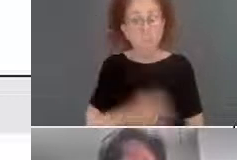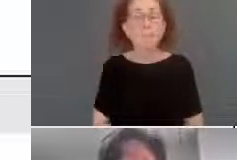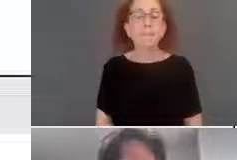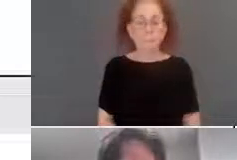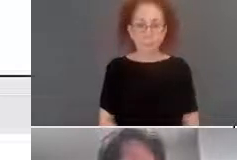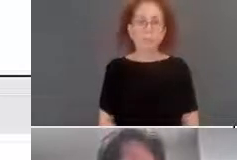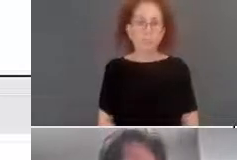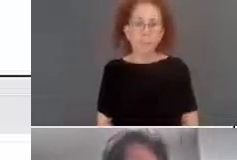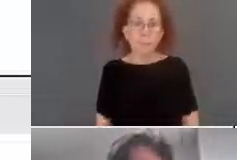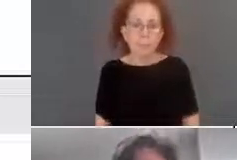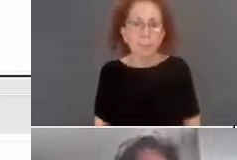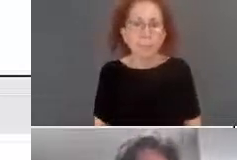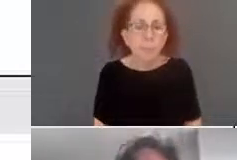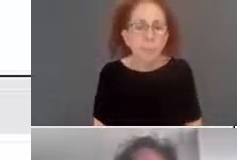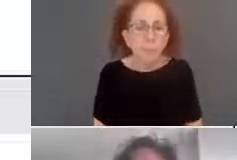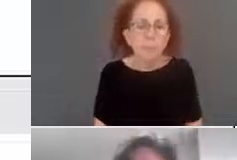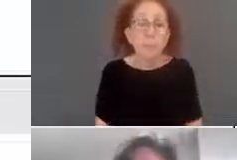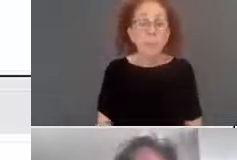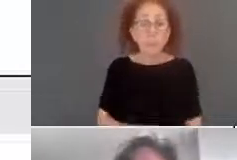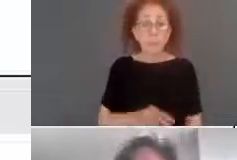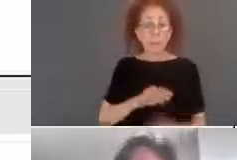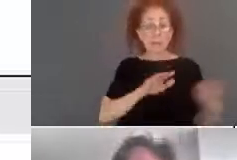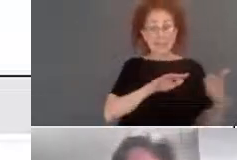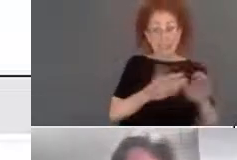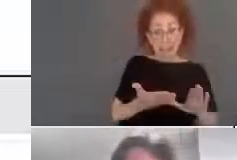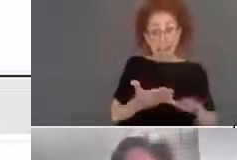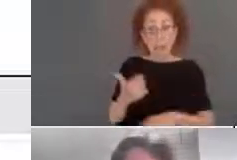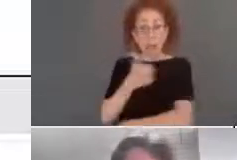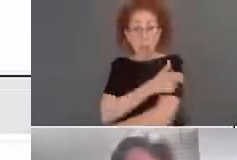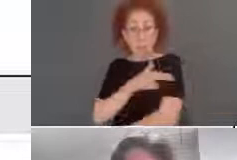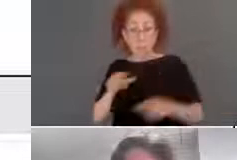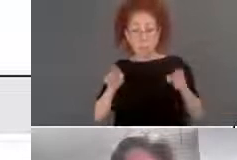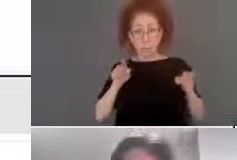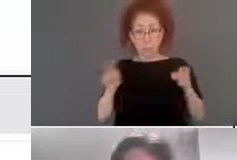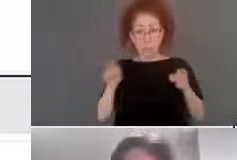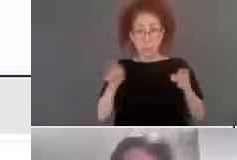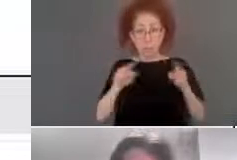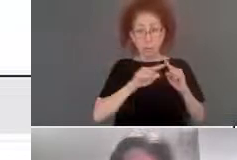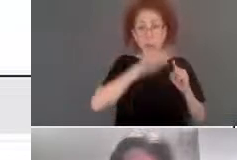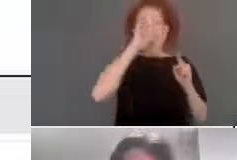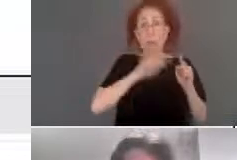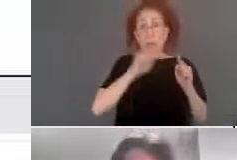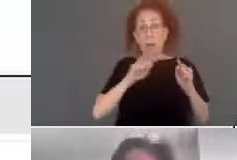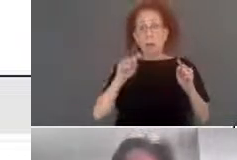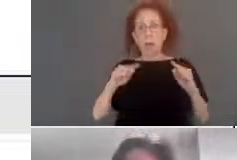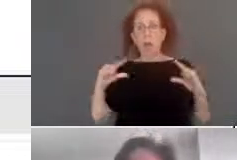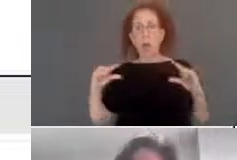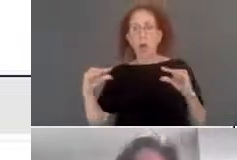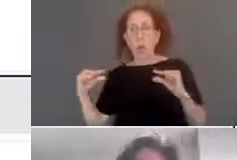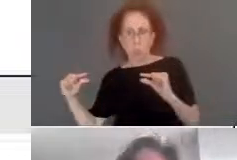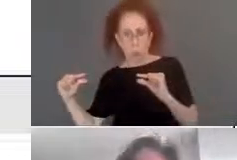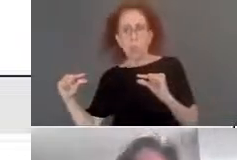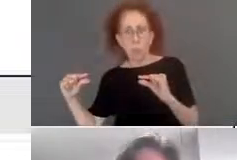at the rows below, the deaths and the hospitalizations, they are really very low and the lowest we've